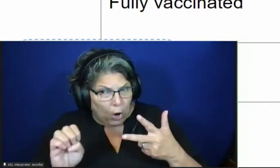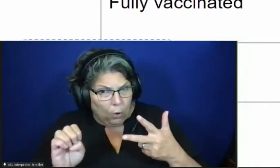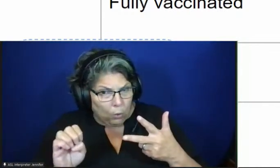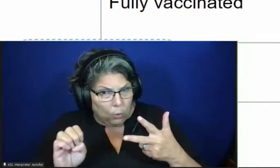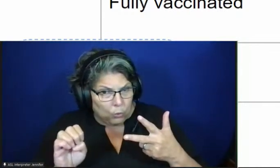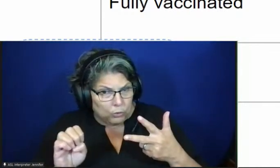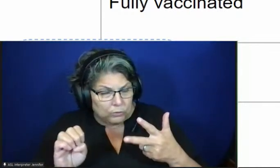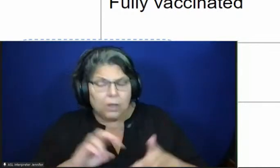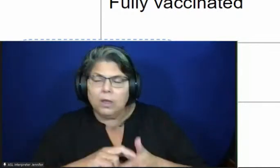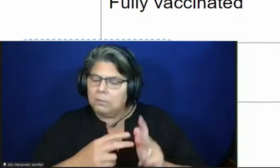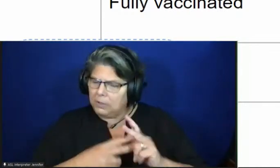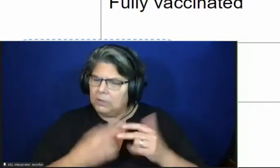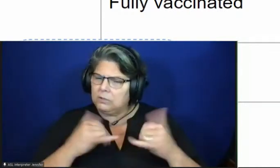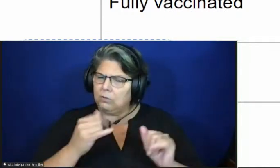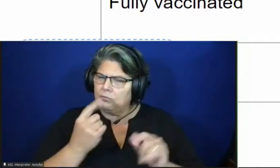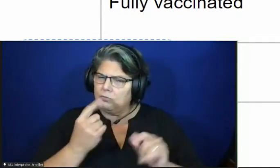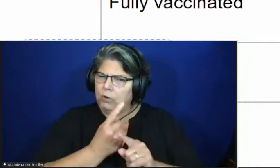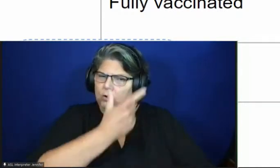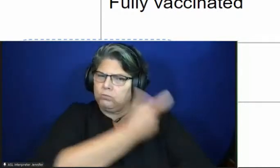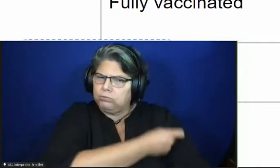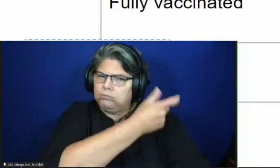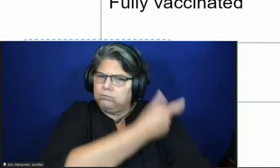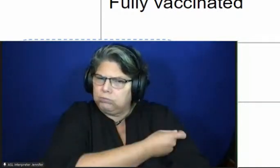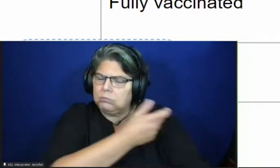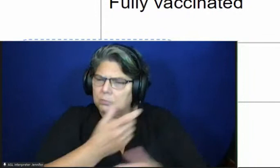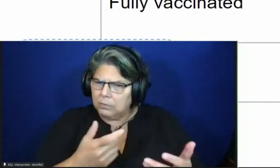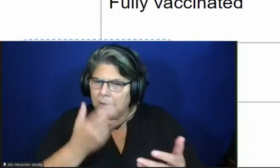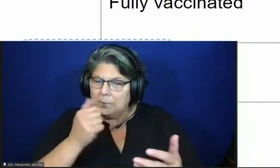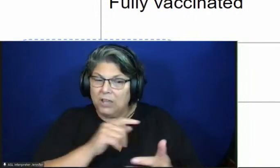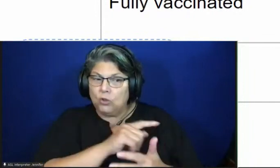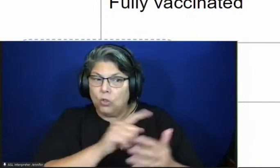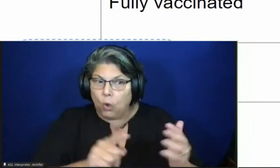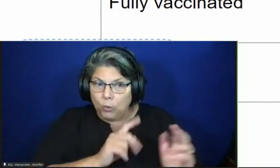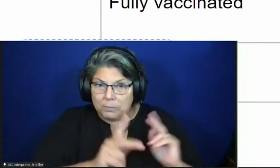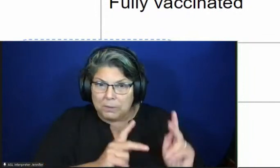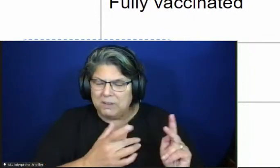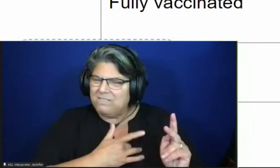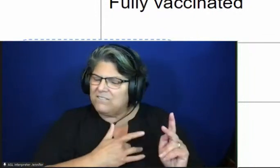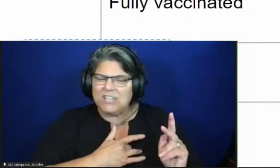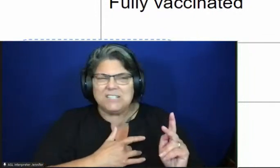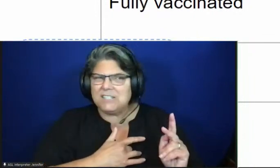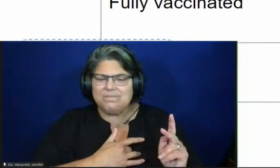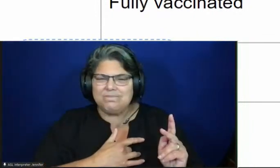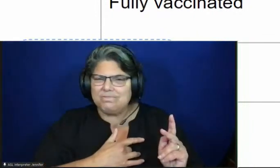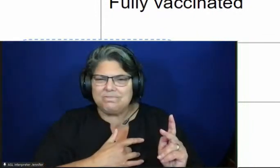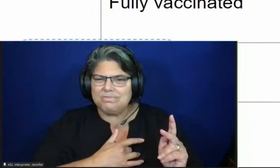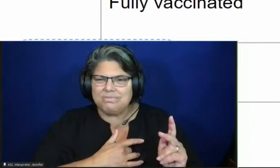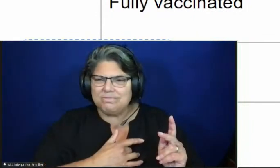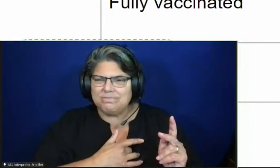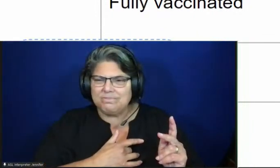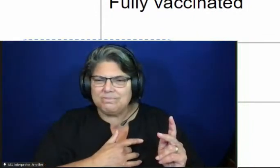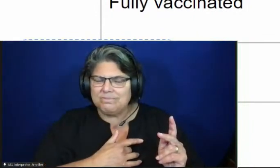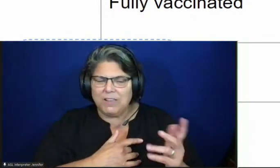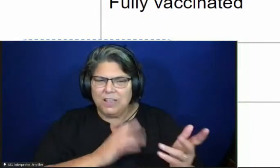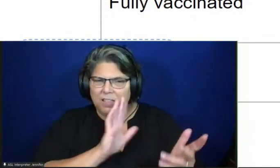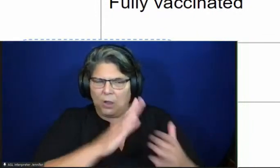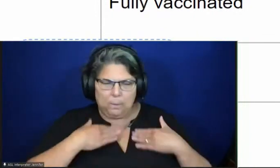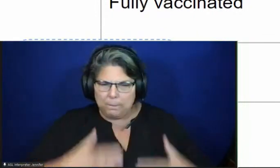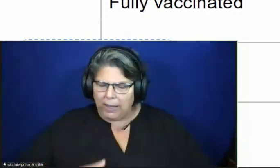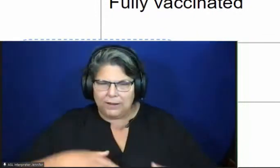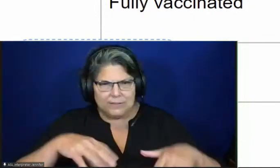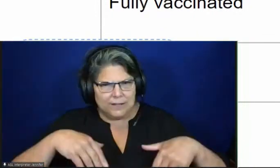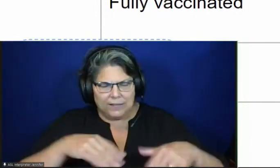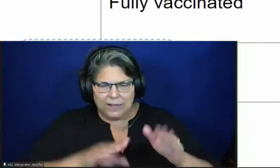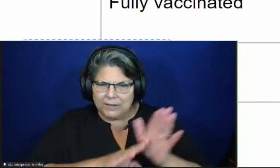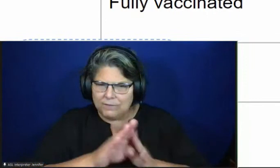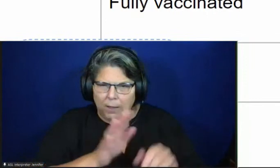the primary series. And again, it's because these people are felt to have not been able to mount the correct antibody